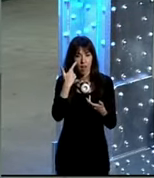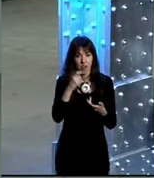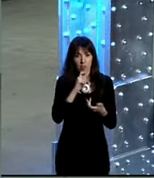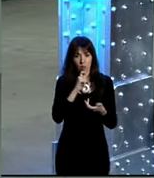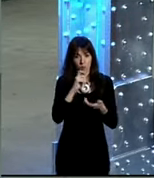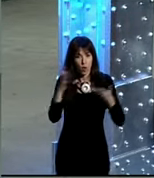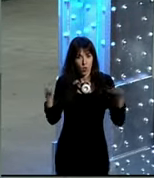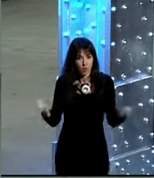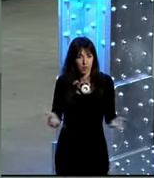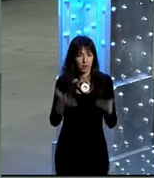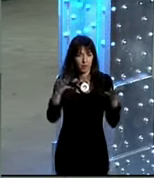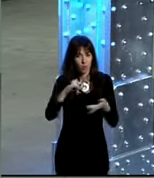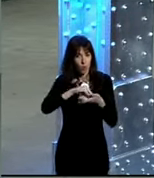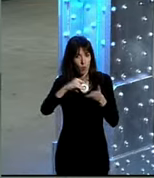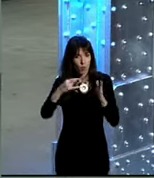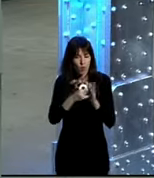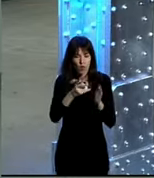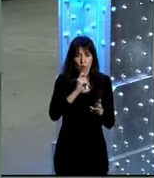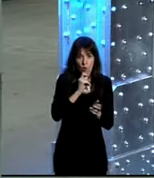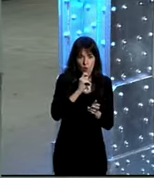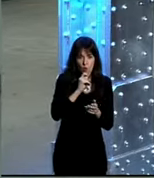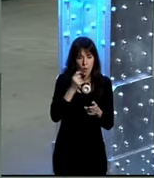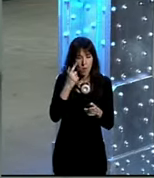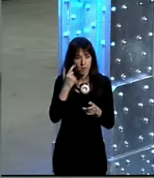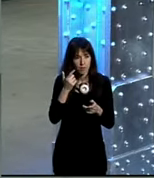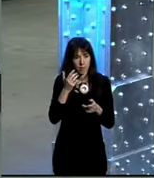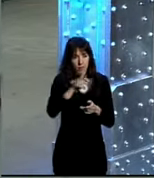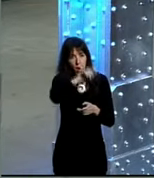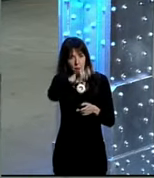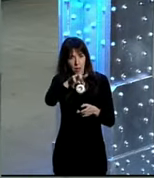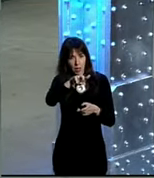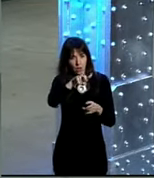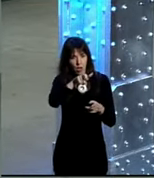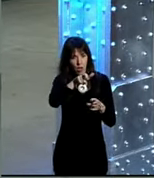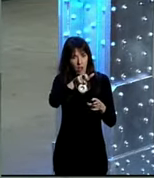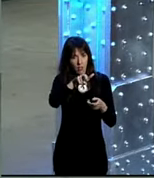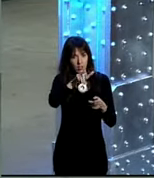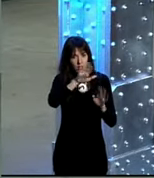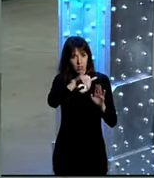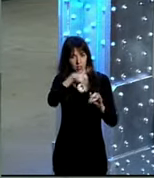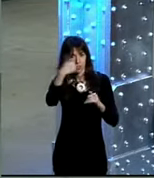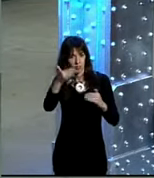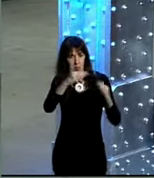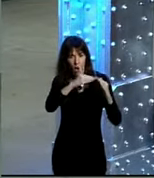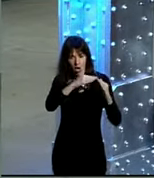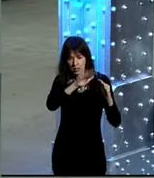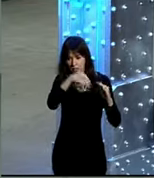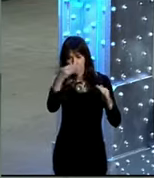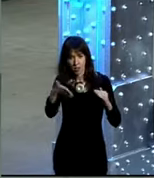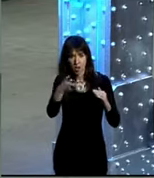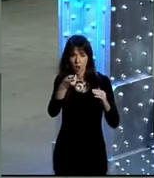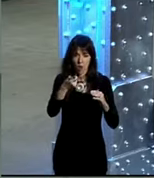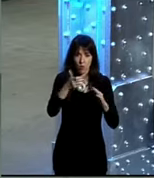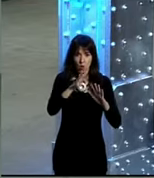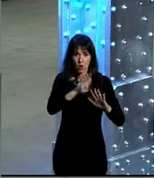part, and get them out of their apartments and get them to use actually smartphones and iPads as well and make them more acquainted